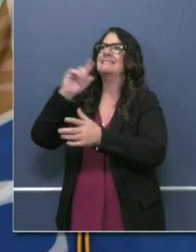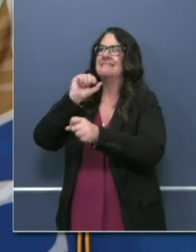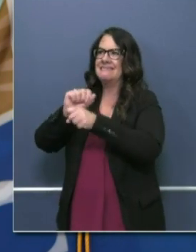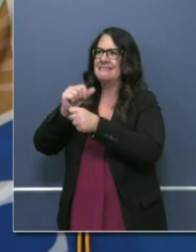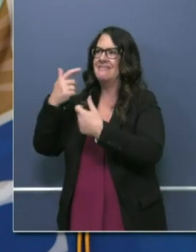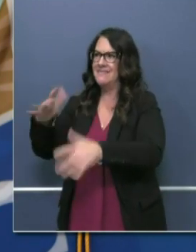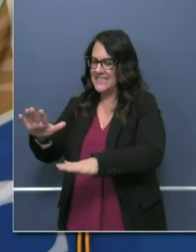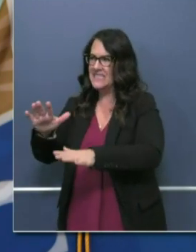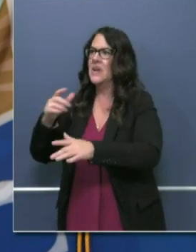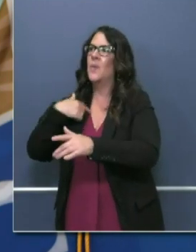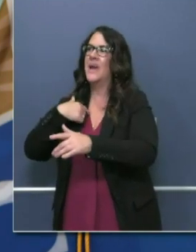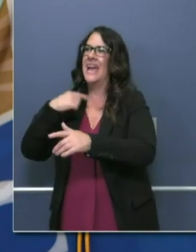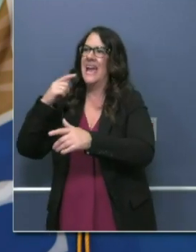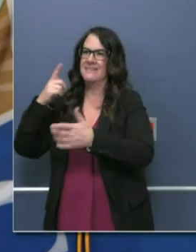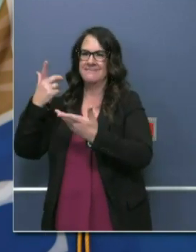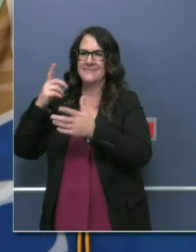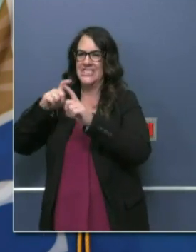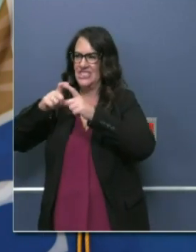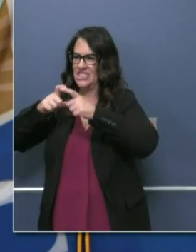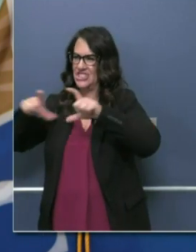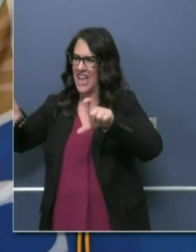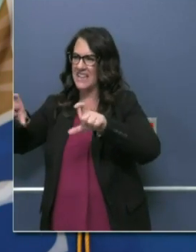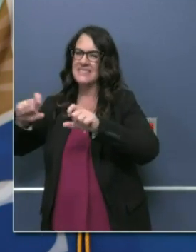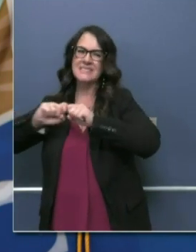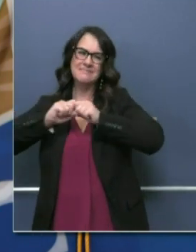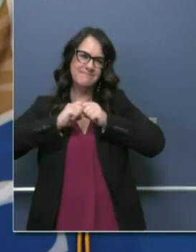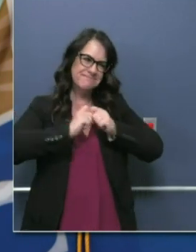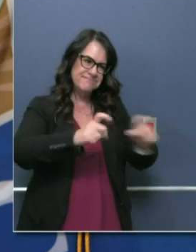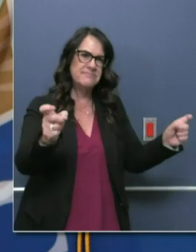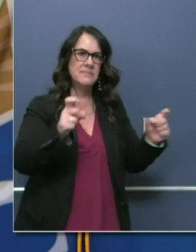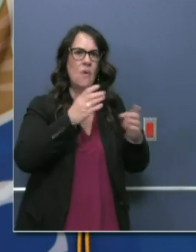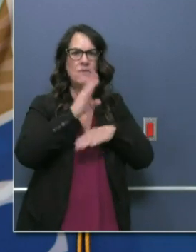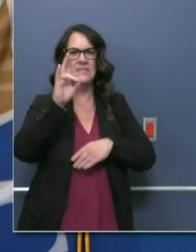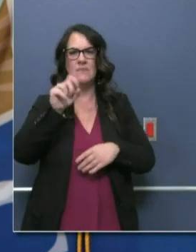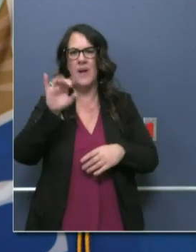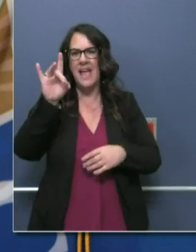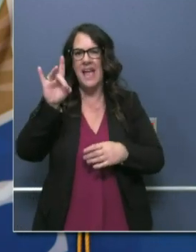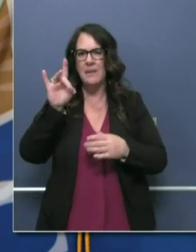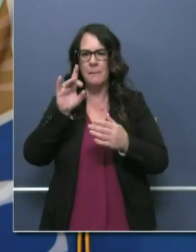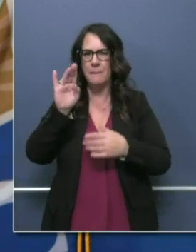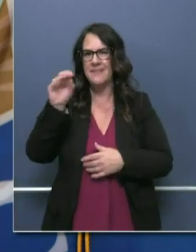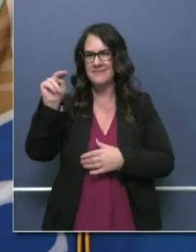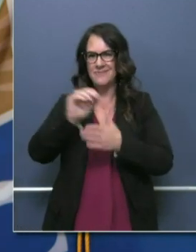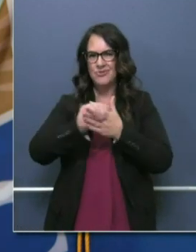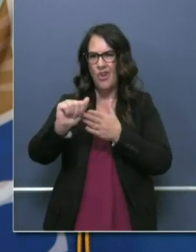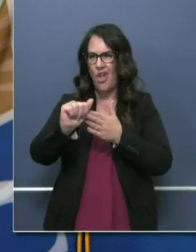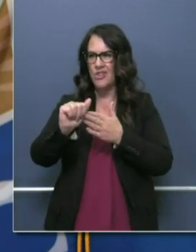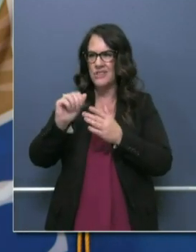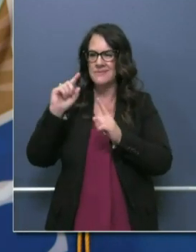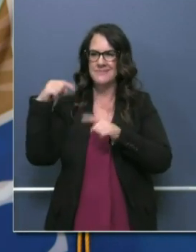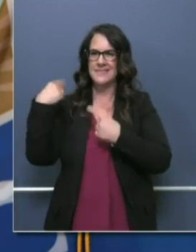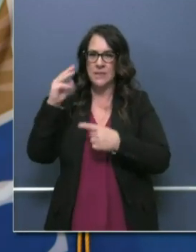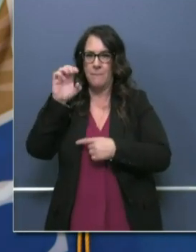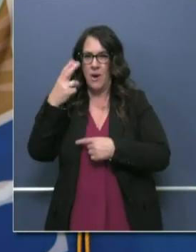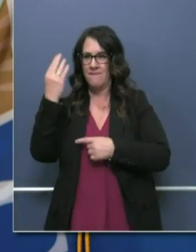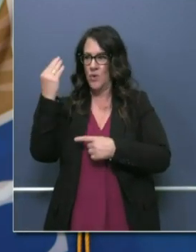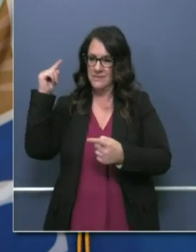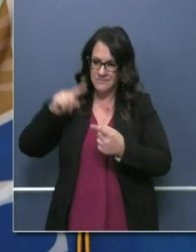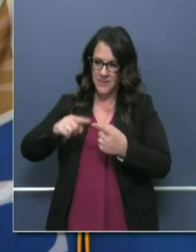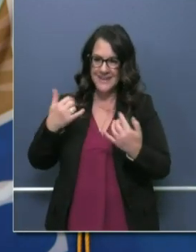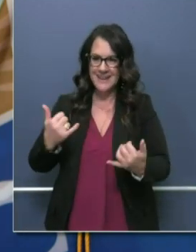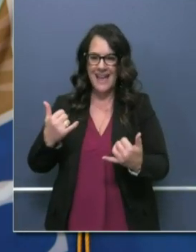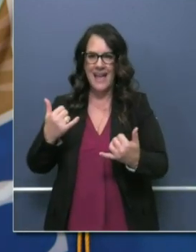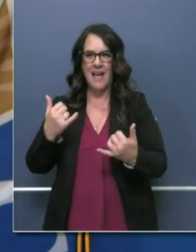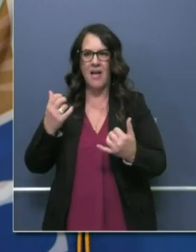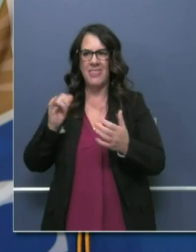of Californians. $7.8 billion has been distributed since March 15th through our UI